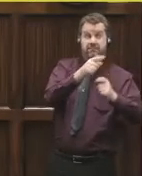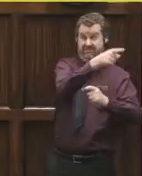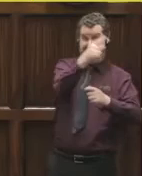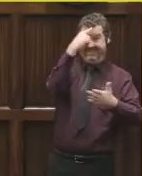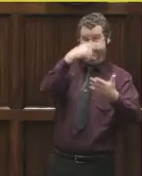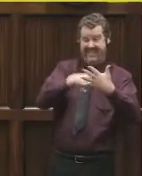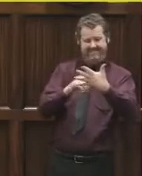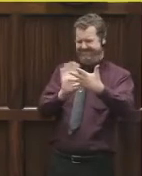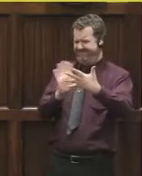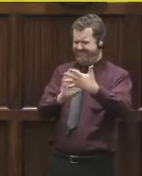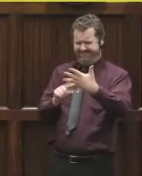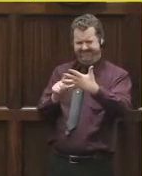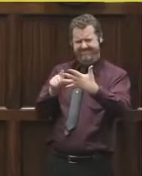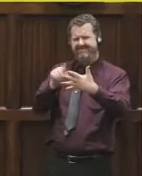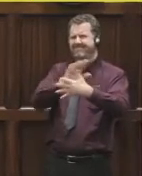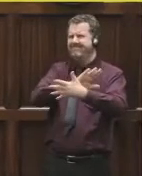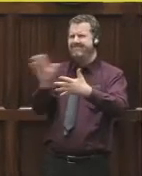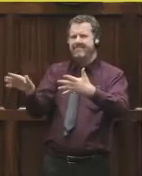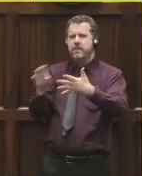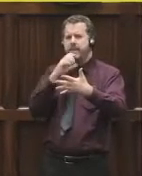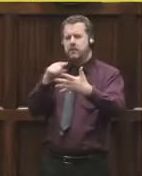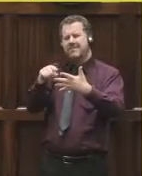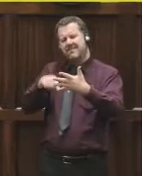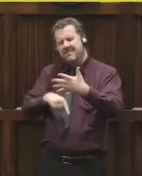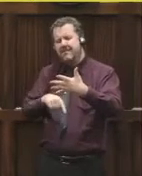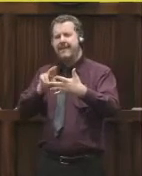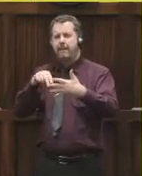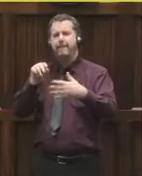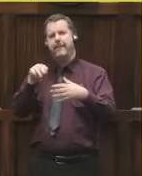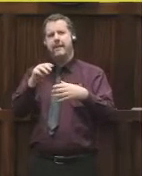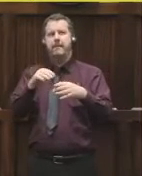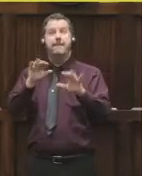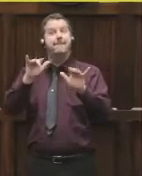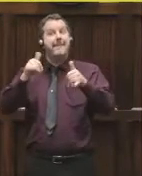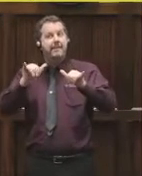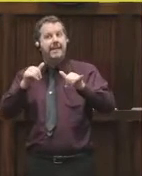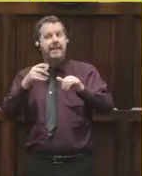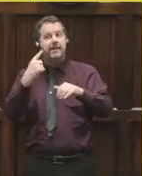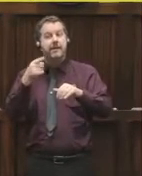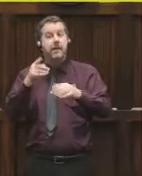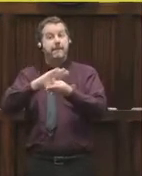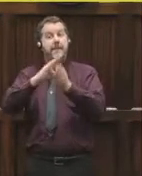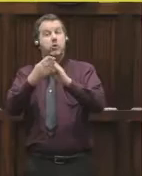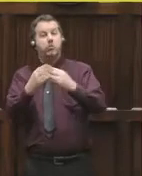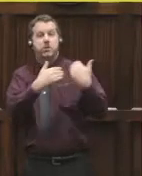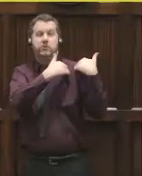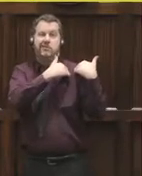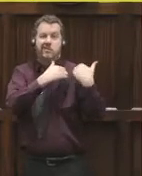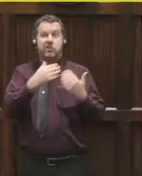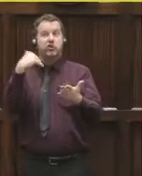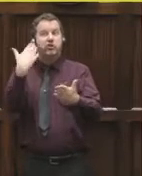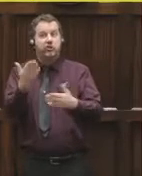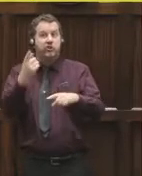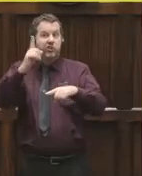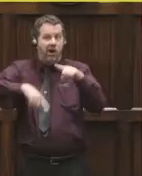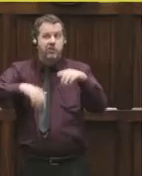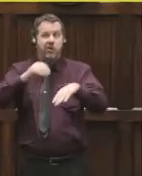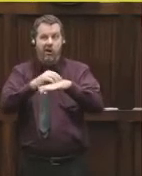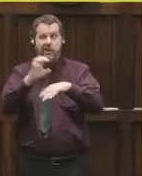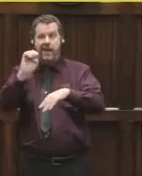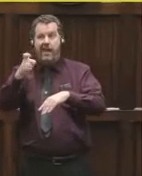considered to be a potential charge on the revenue. And there's a constitutional prohibition, as you all know,